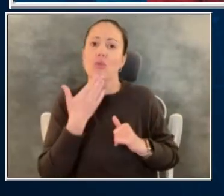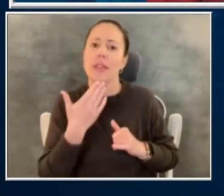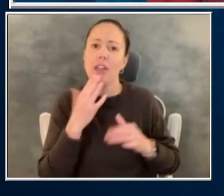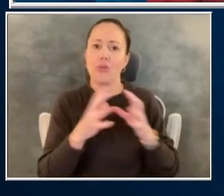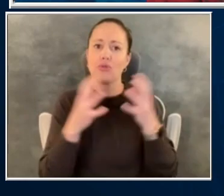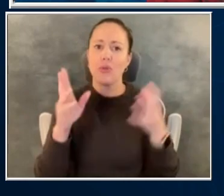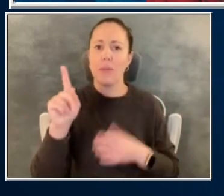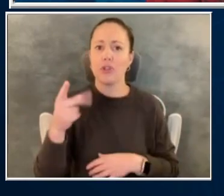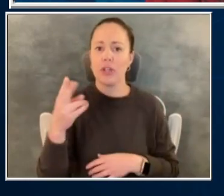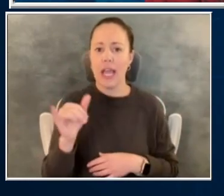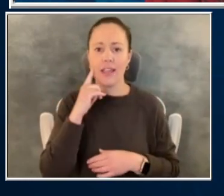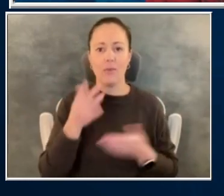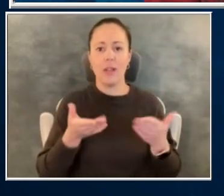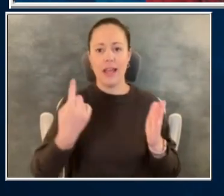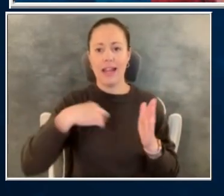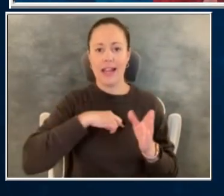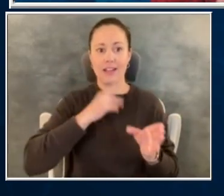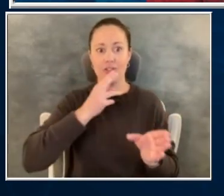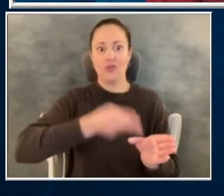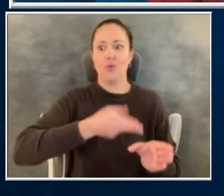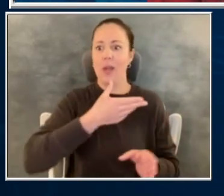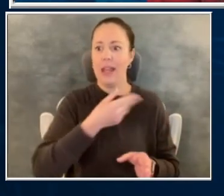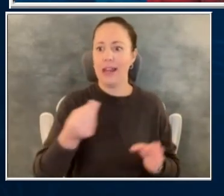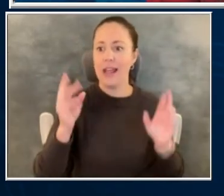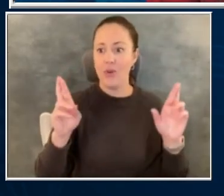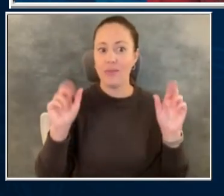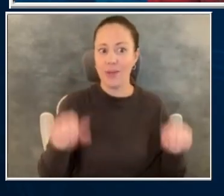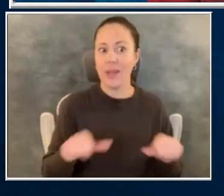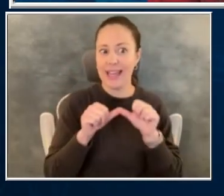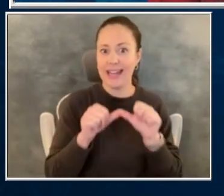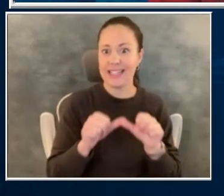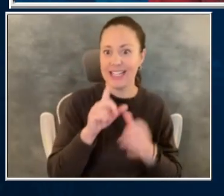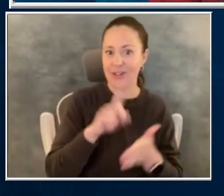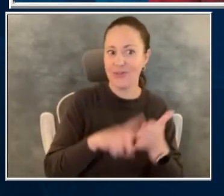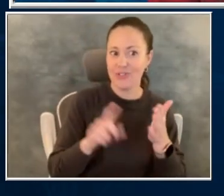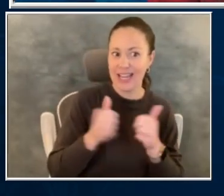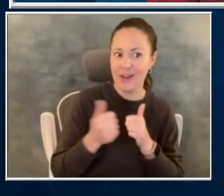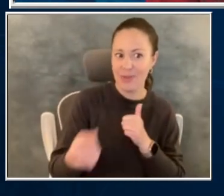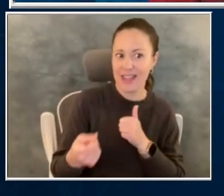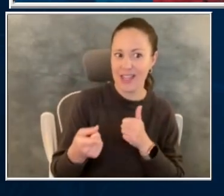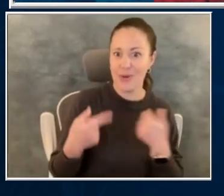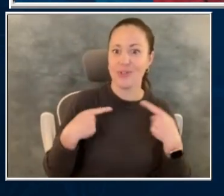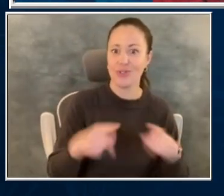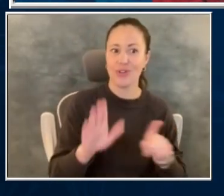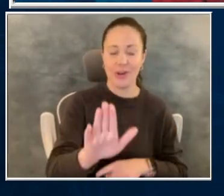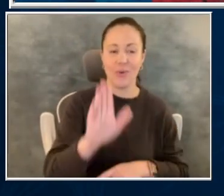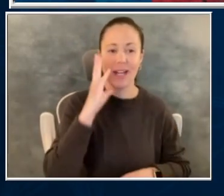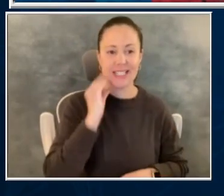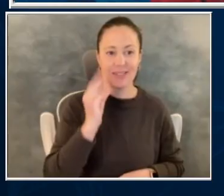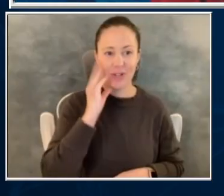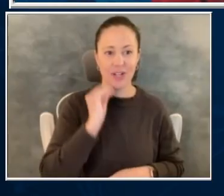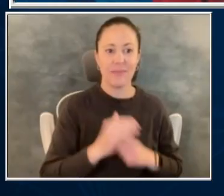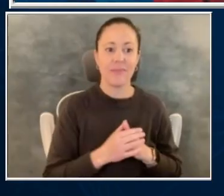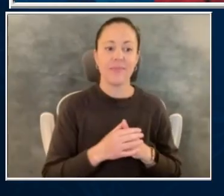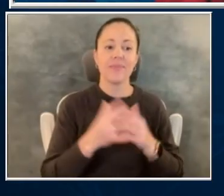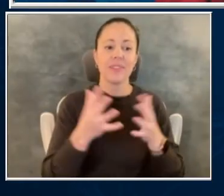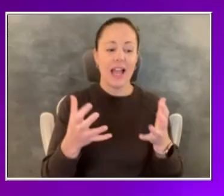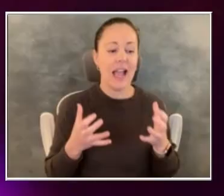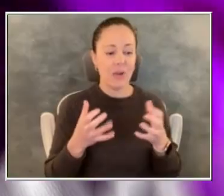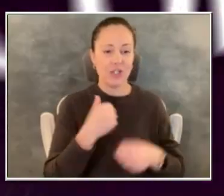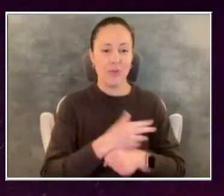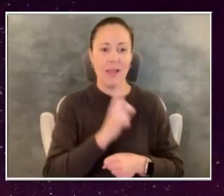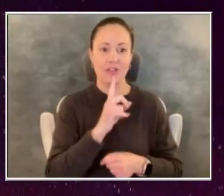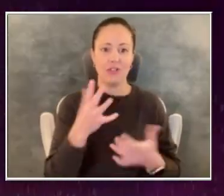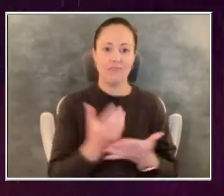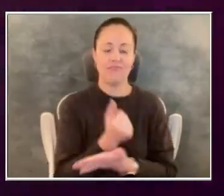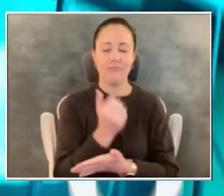for this, and hopefully we can continue checking in with you throughout your journey. I do want to go to some of the questions from our viewers because